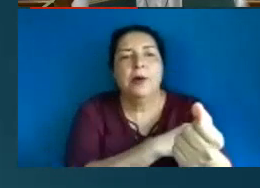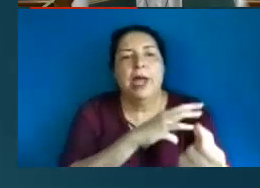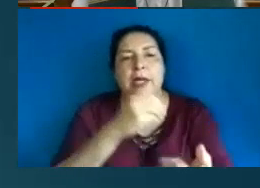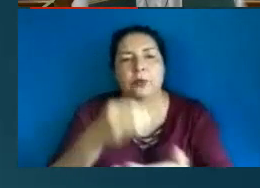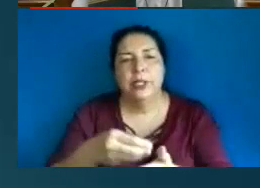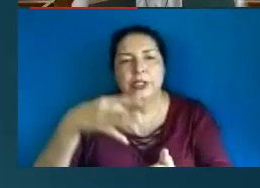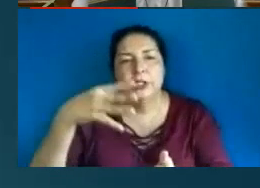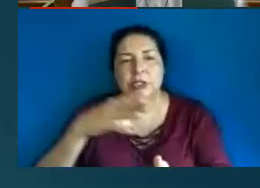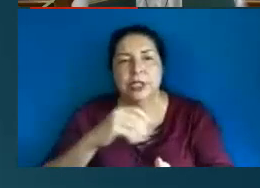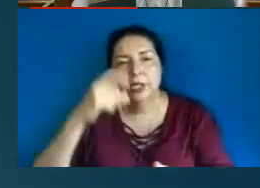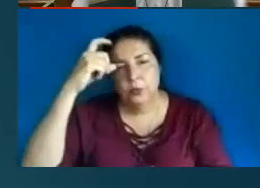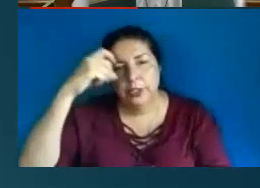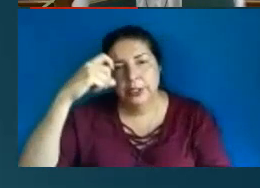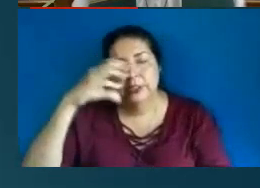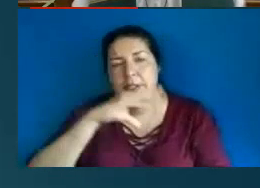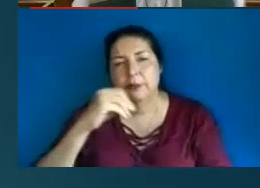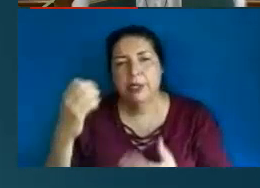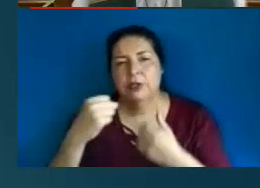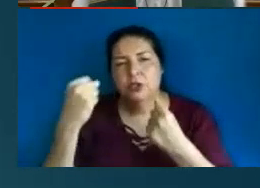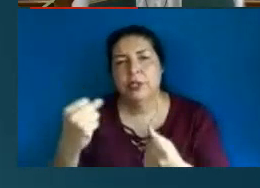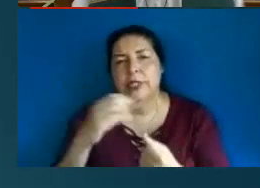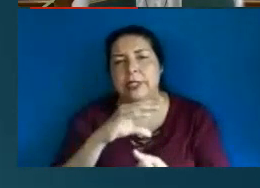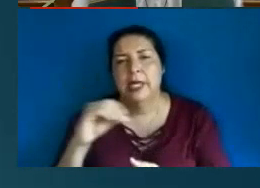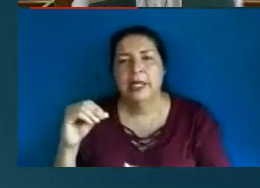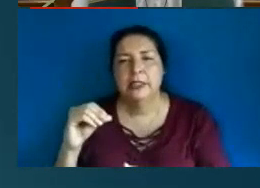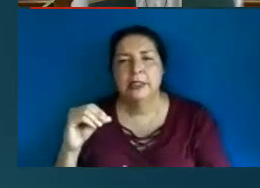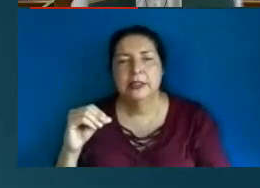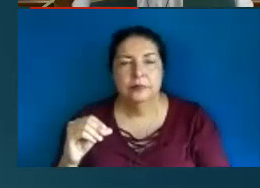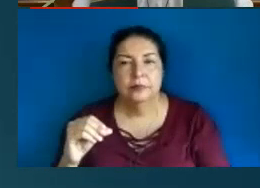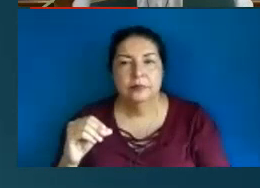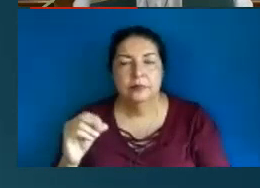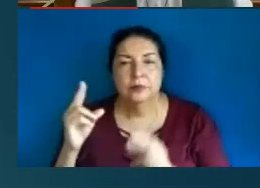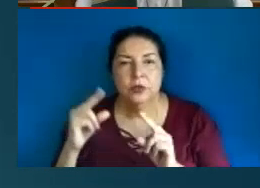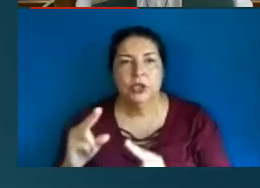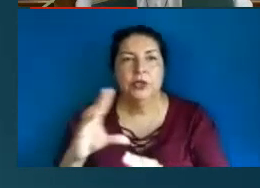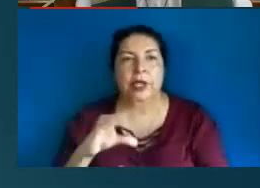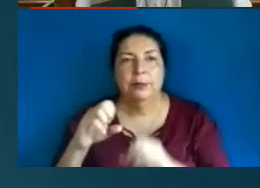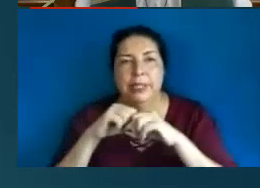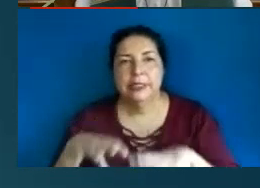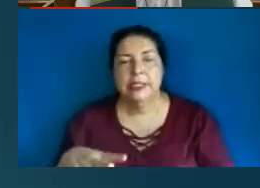Thank you.